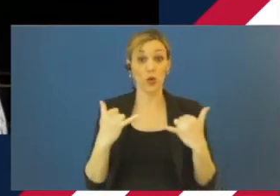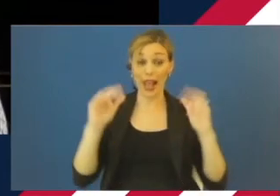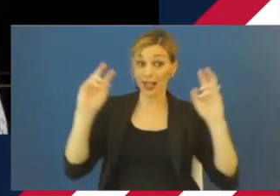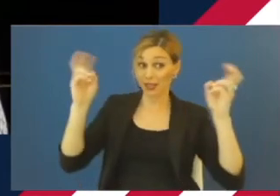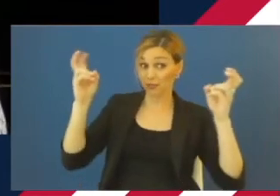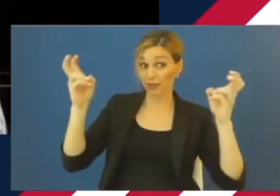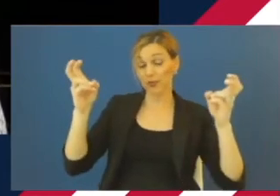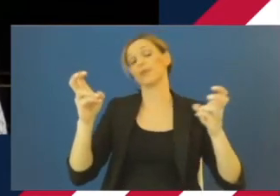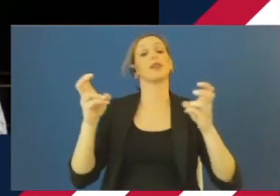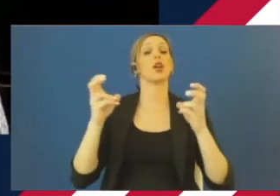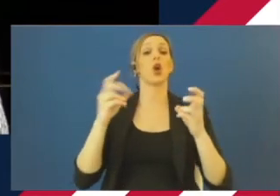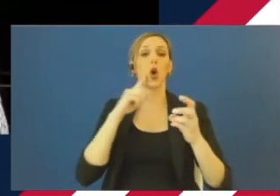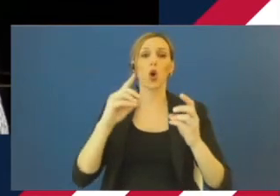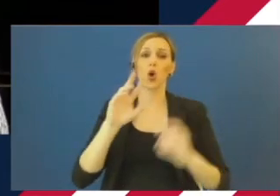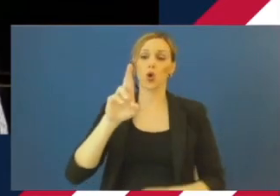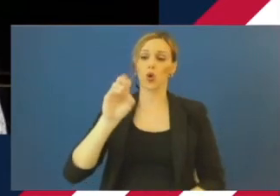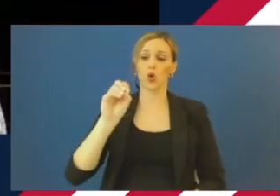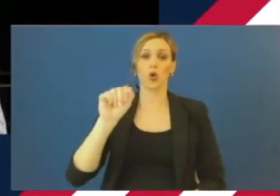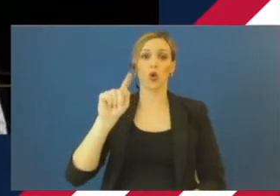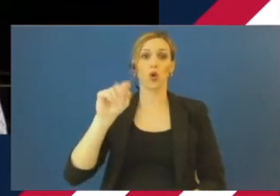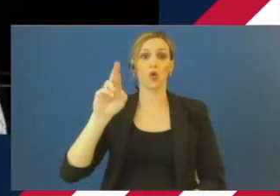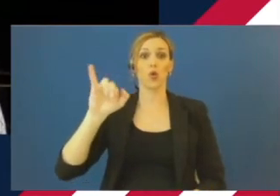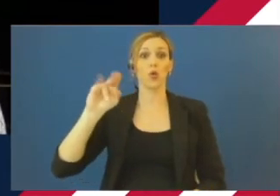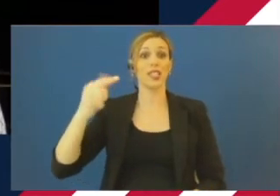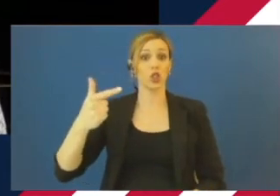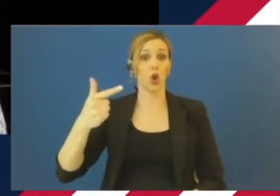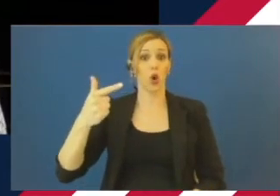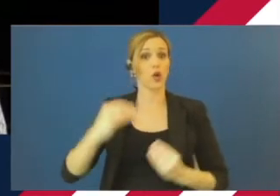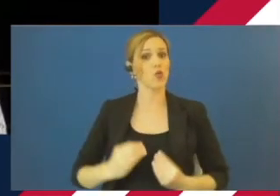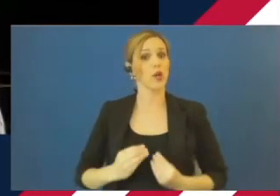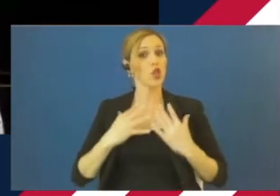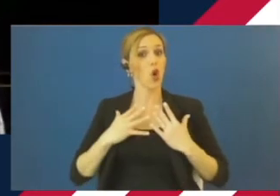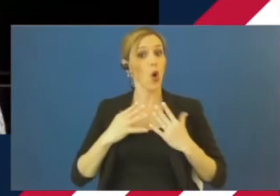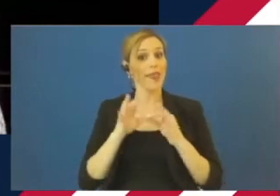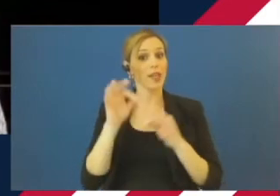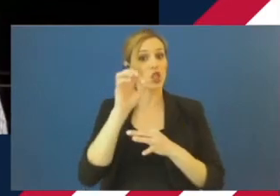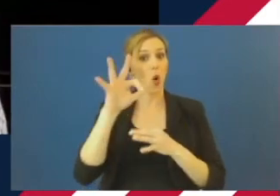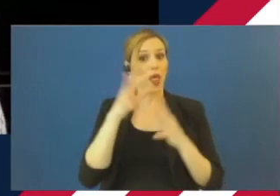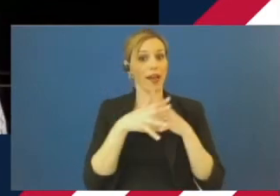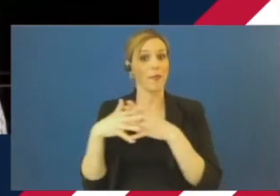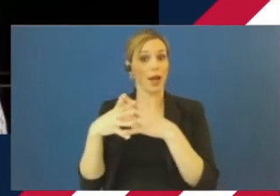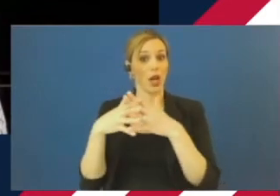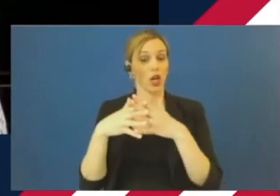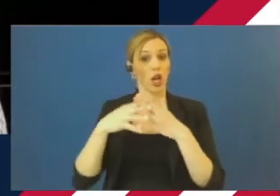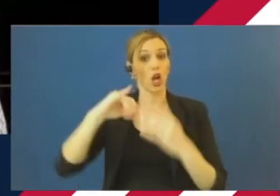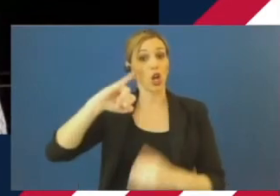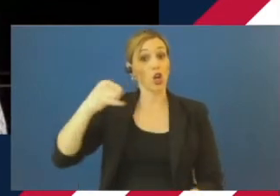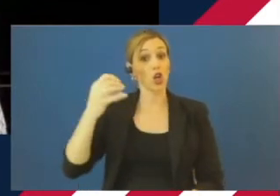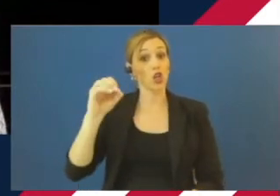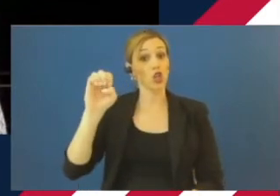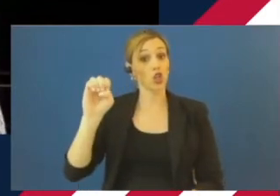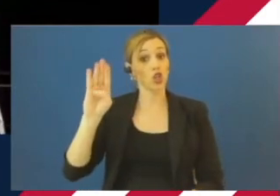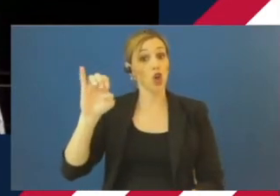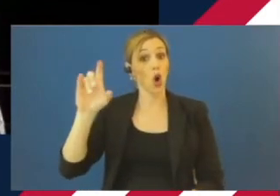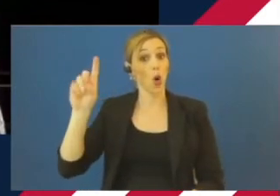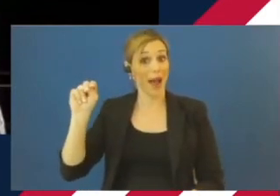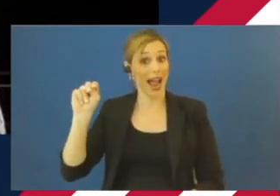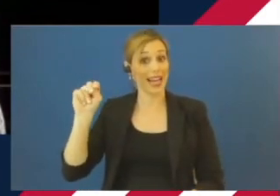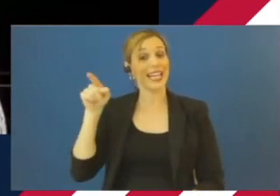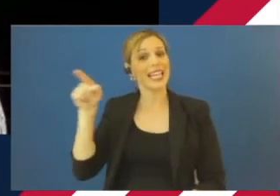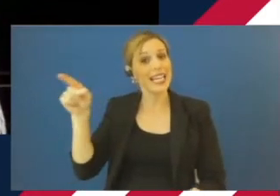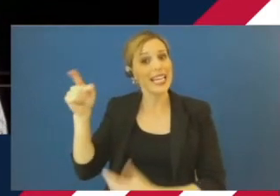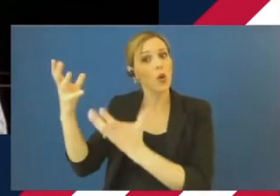our country is one that respects our differences and enacting policy that reflect our shared